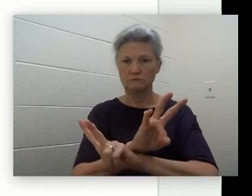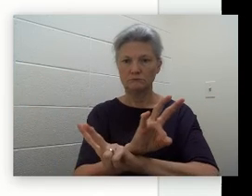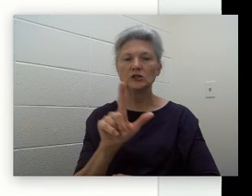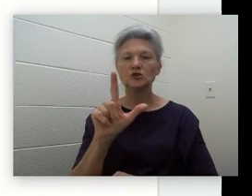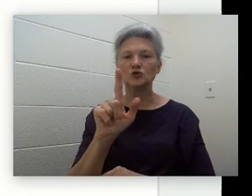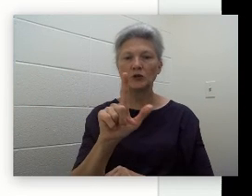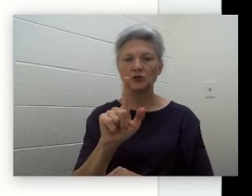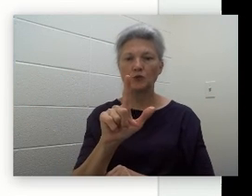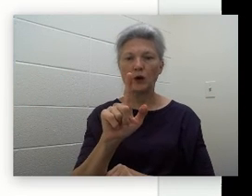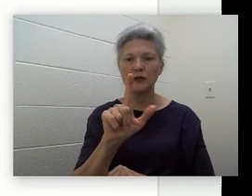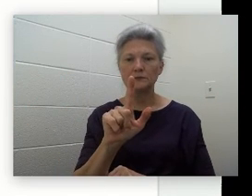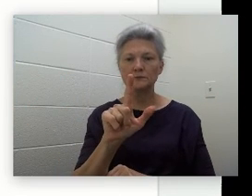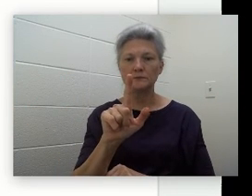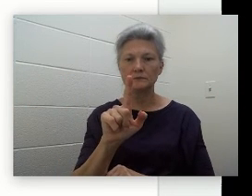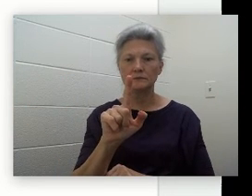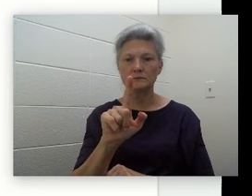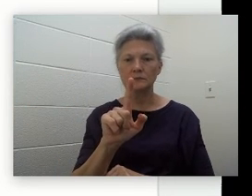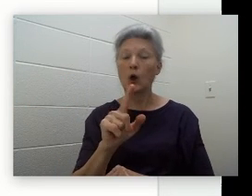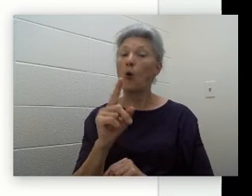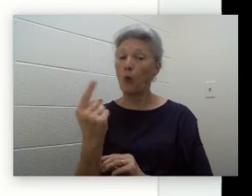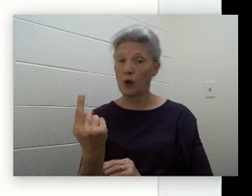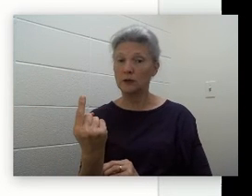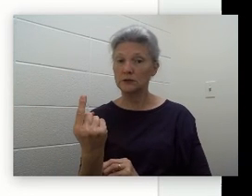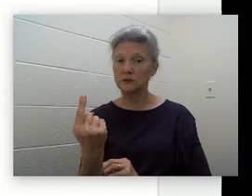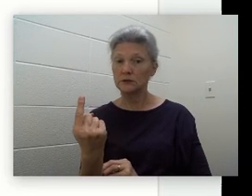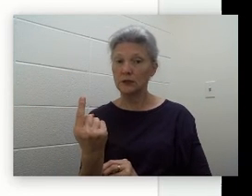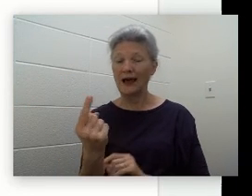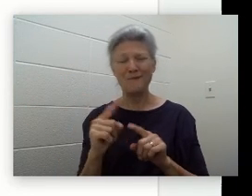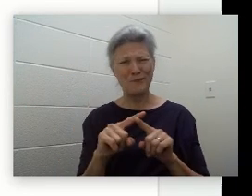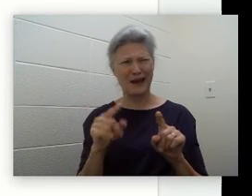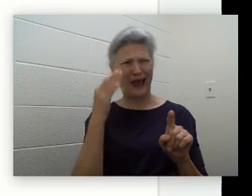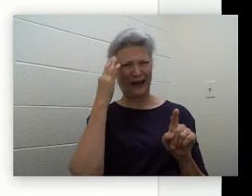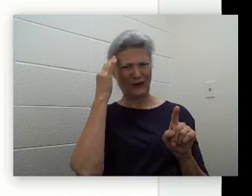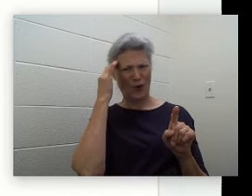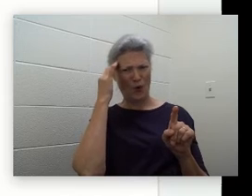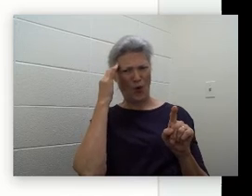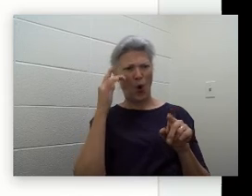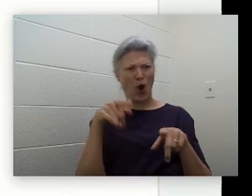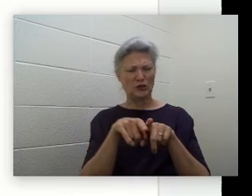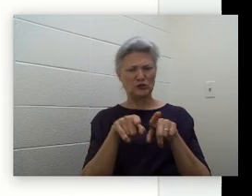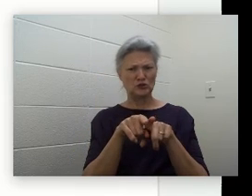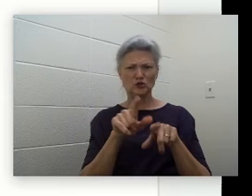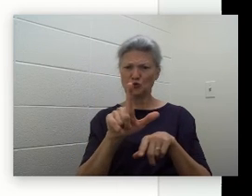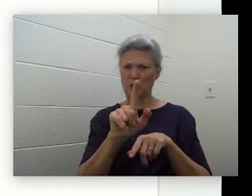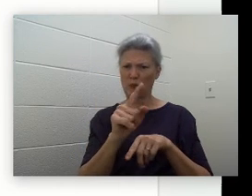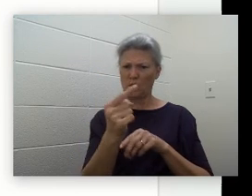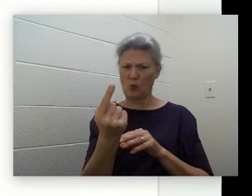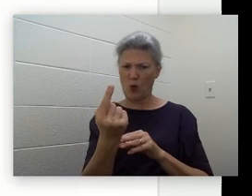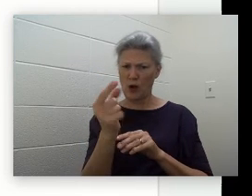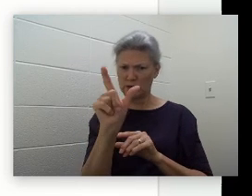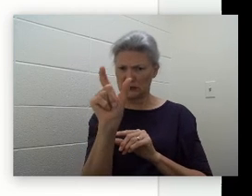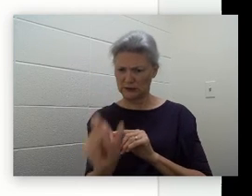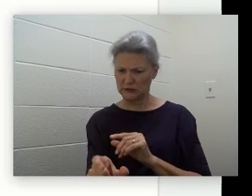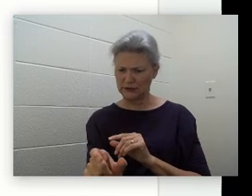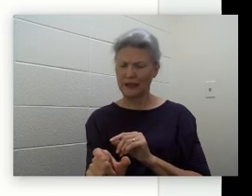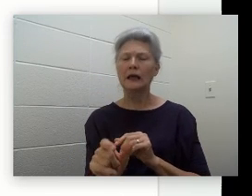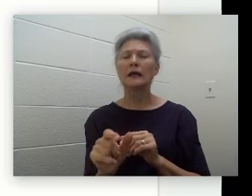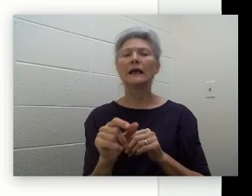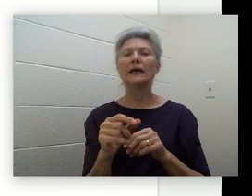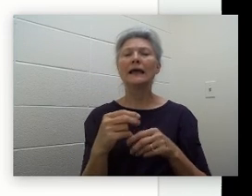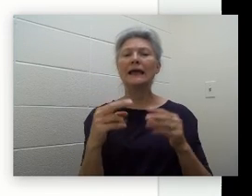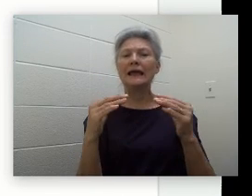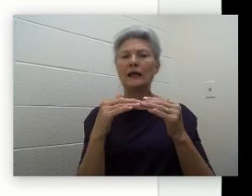be 21 ones. But I know also that 21 ones is made up